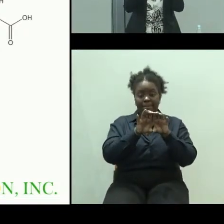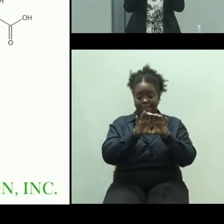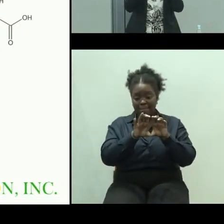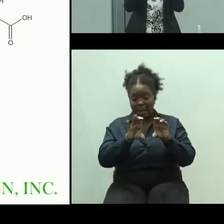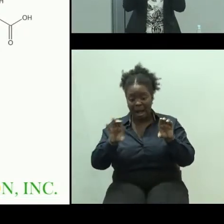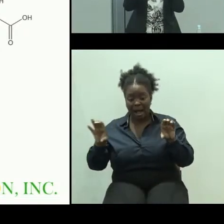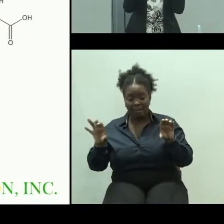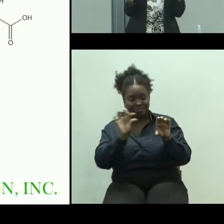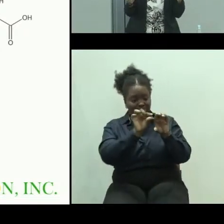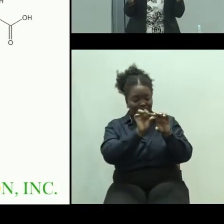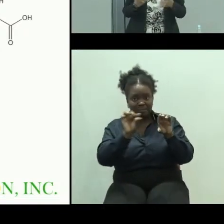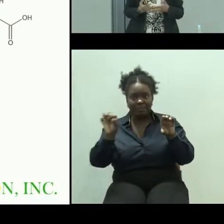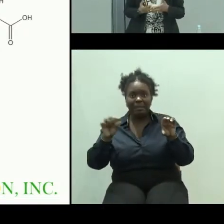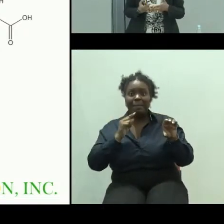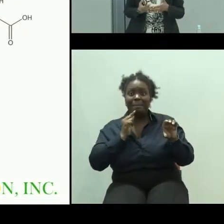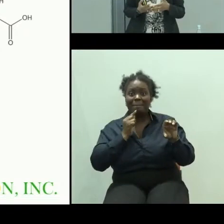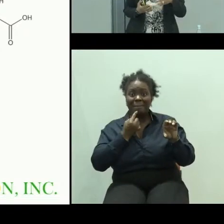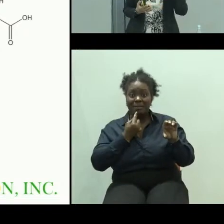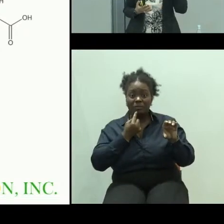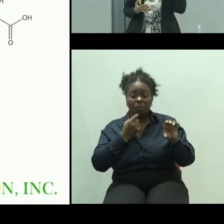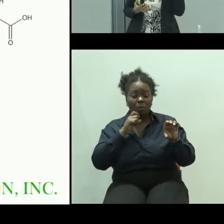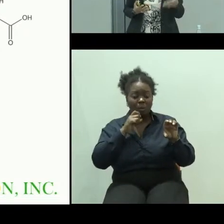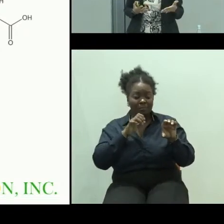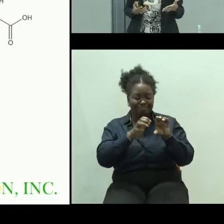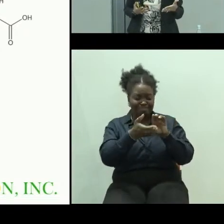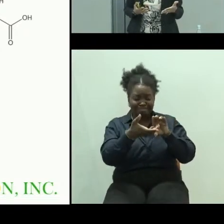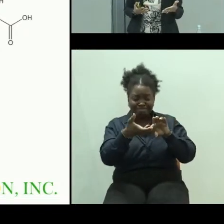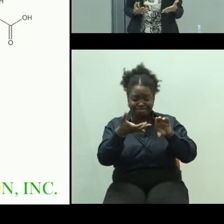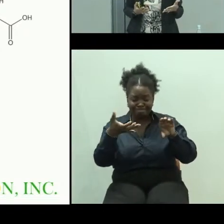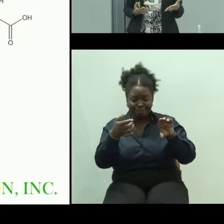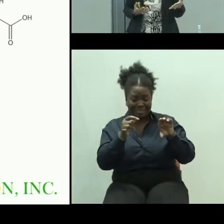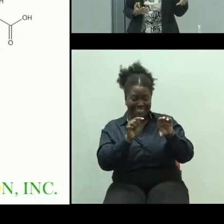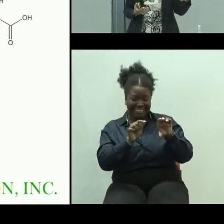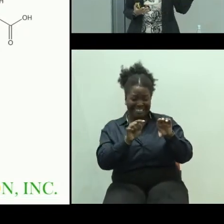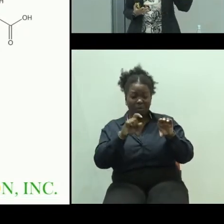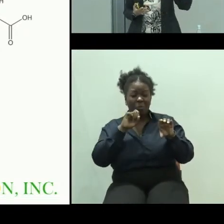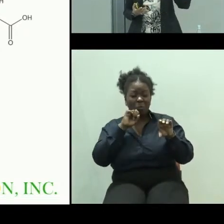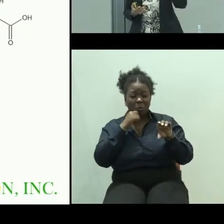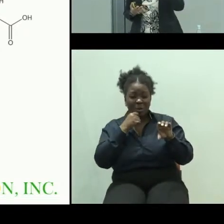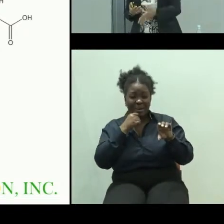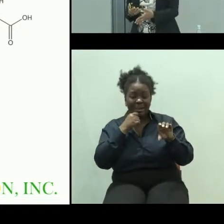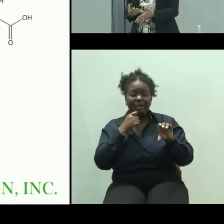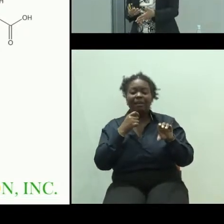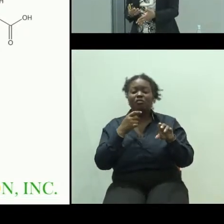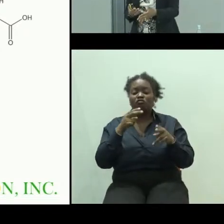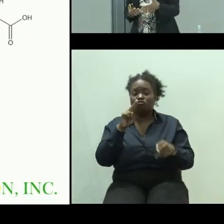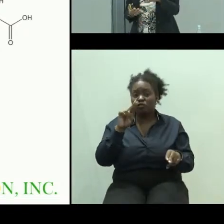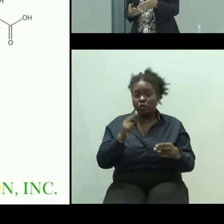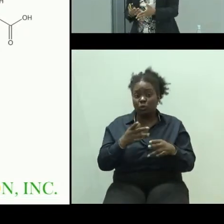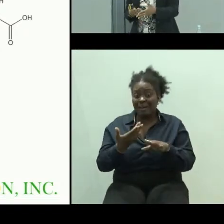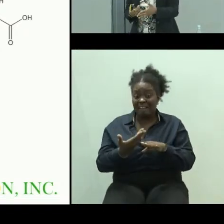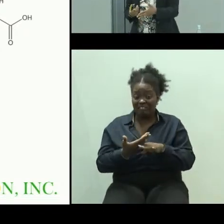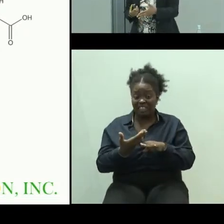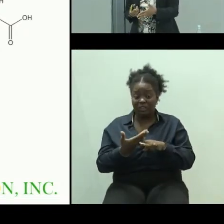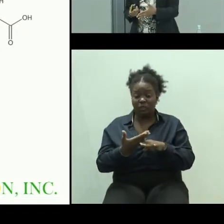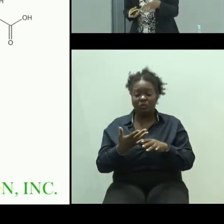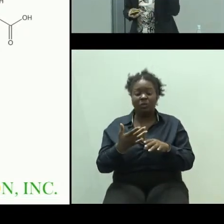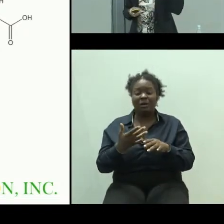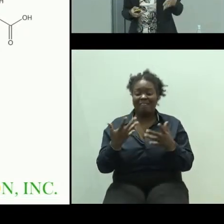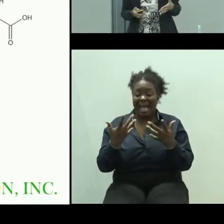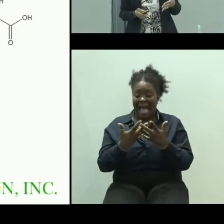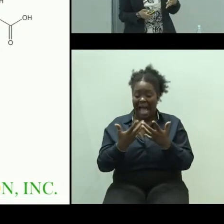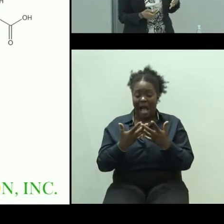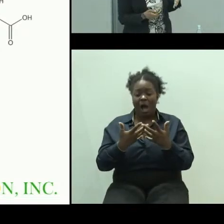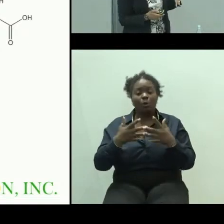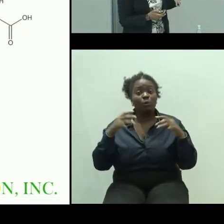have metals that deposit on them. What that fouling does is actually reduce the efficiency of the cooling towers. And so